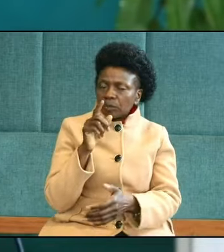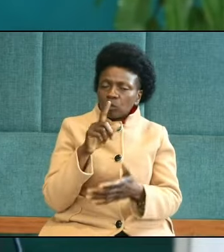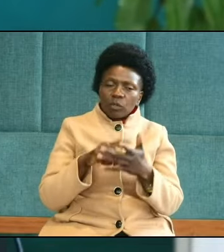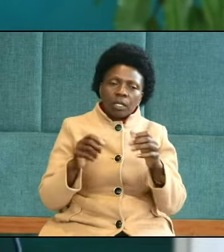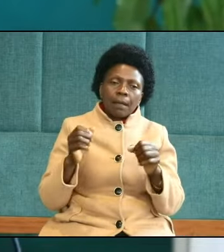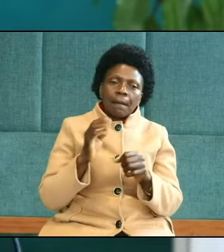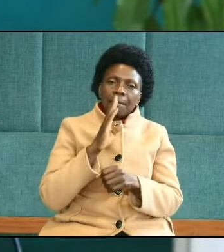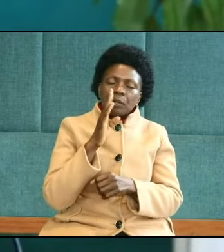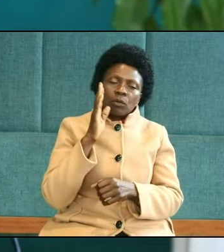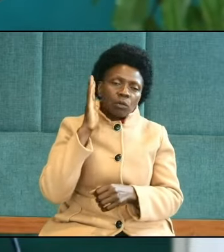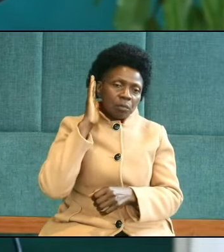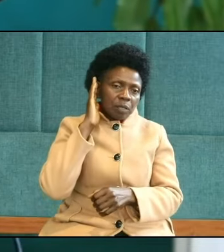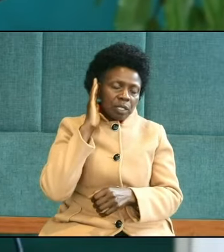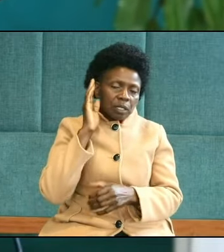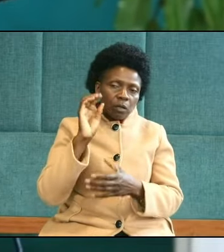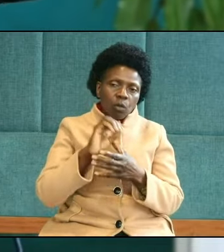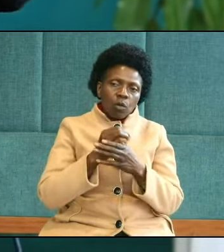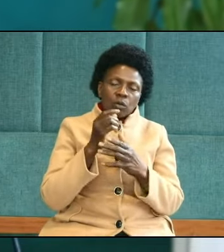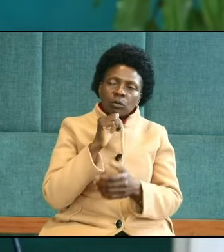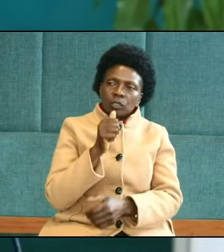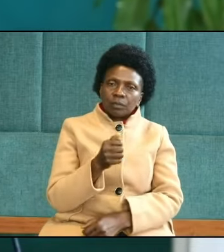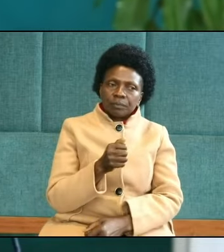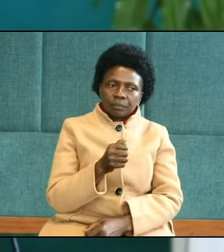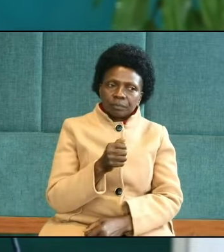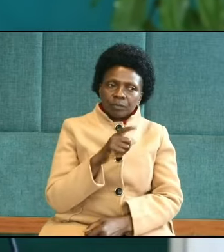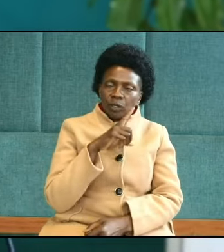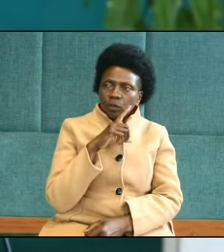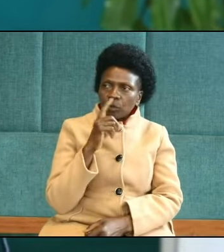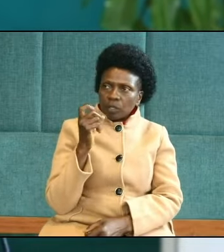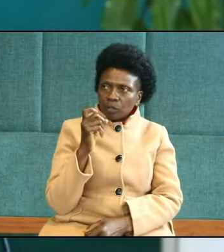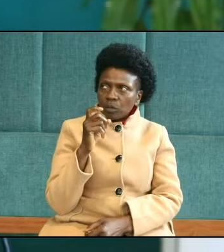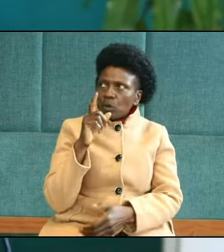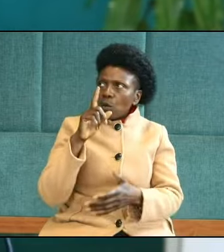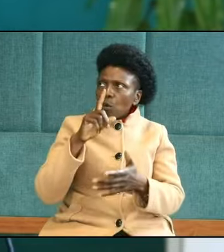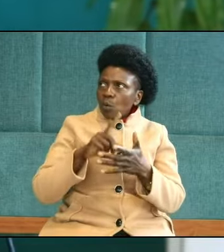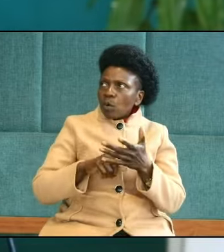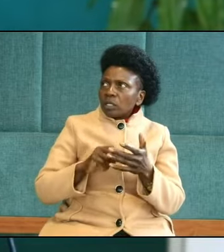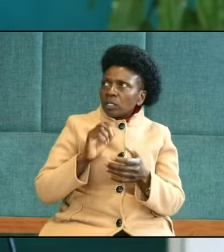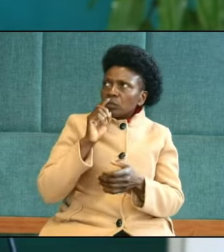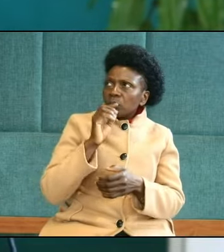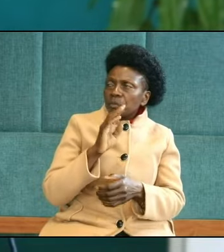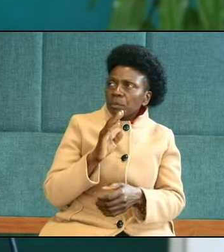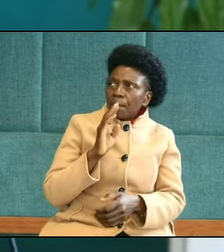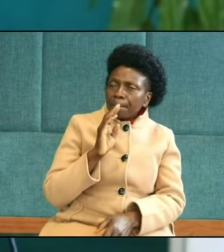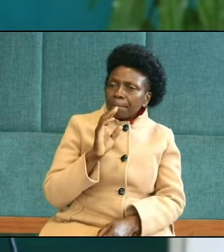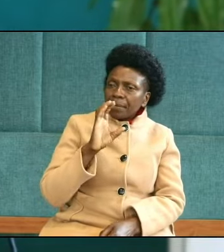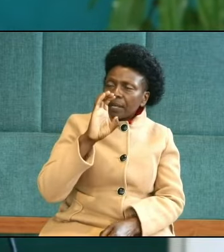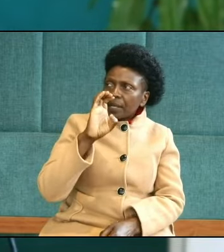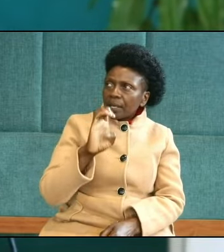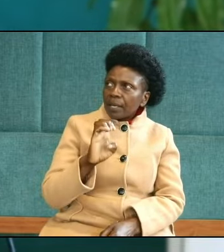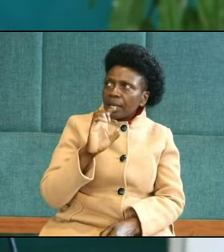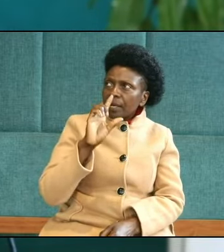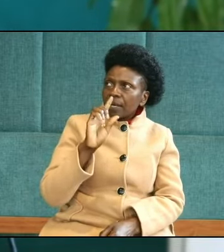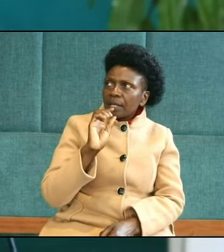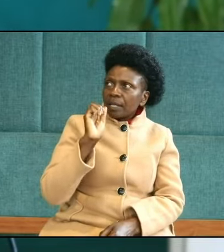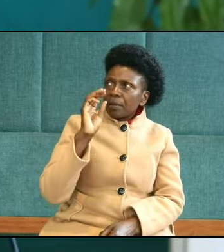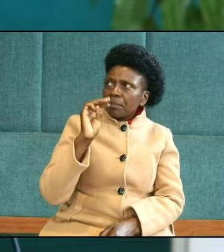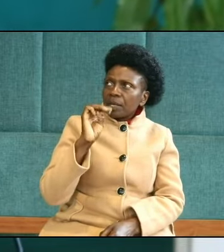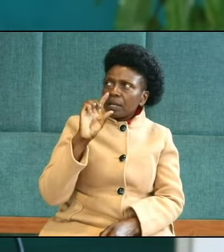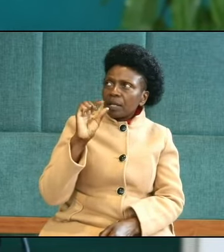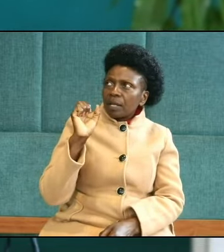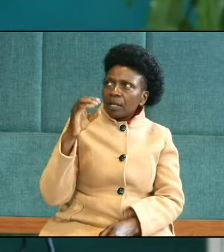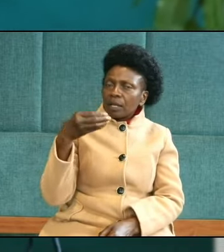being obedient or not? Question, what should Elimelech have done? So let's go to